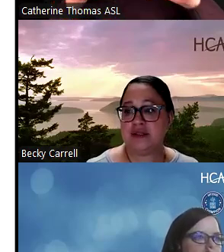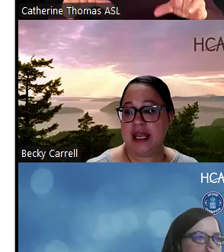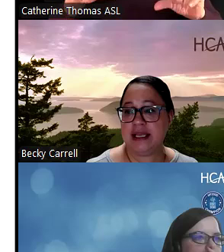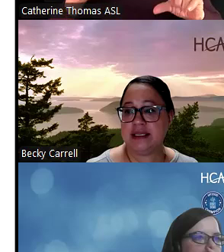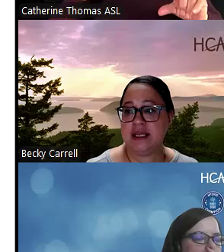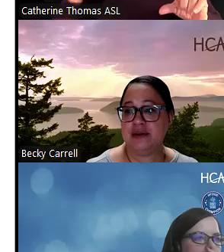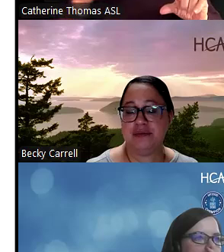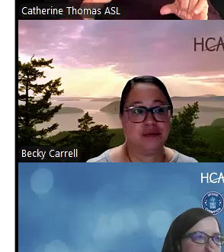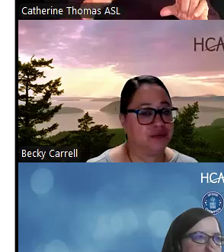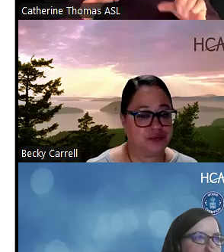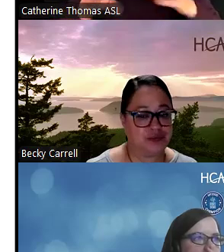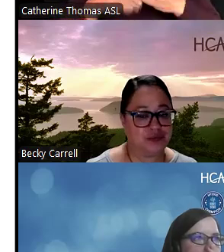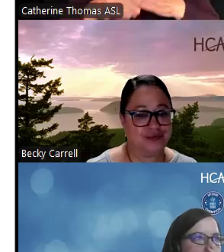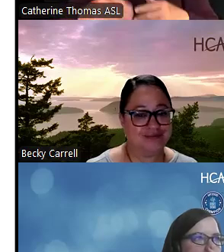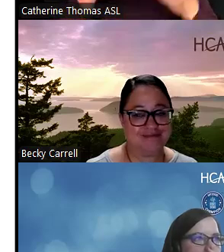Thanks for letting us know.